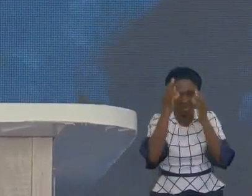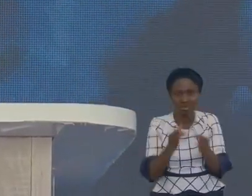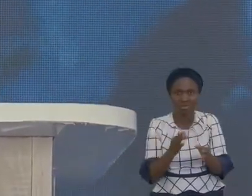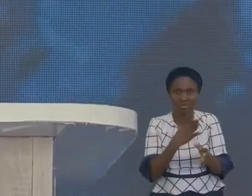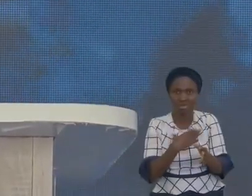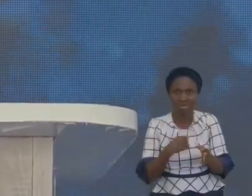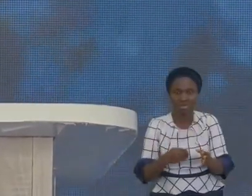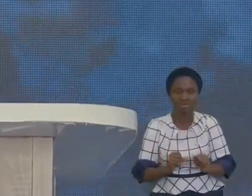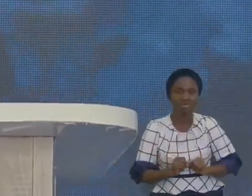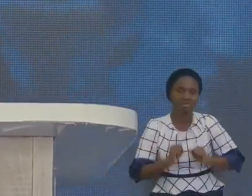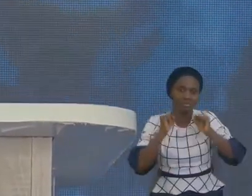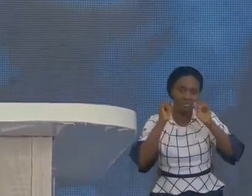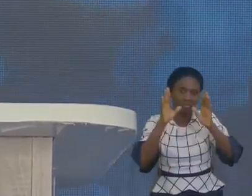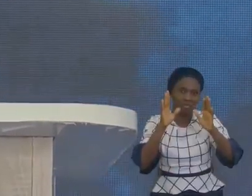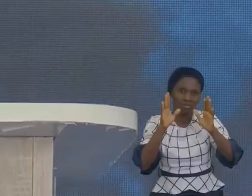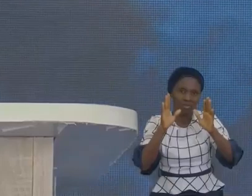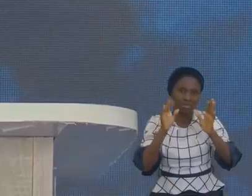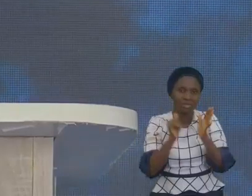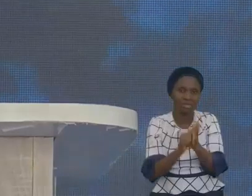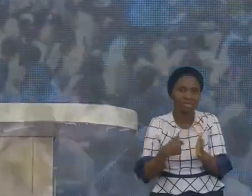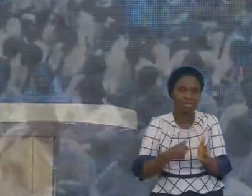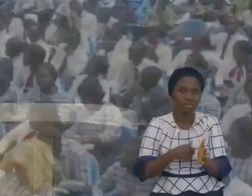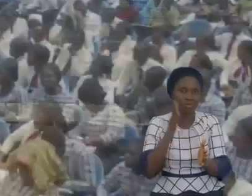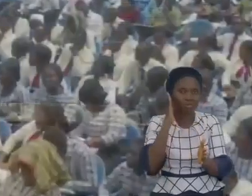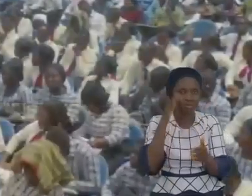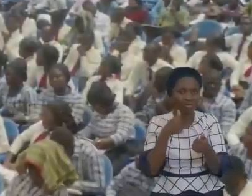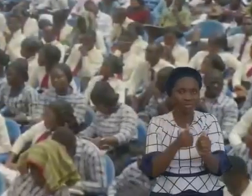highway to life's liberation.